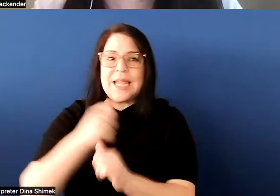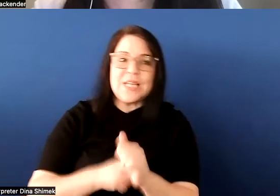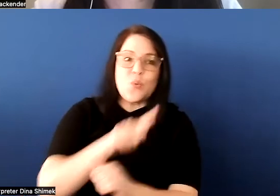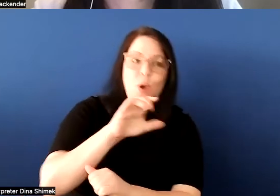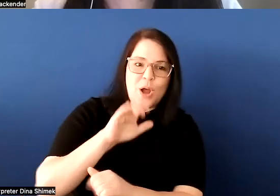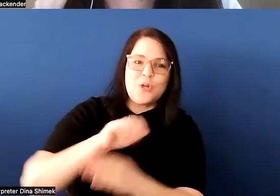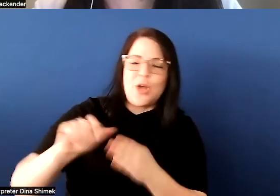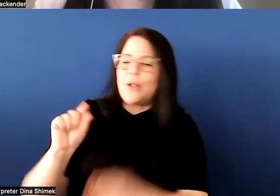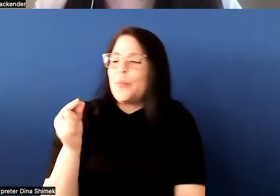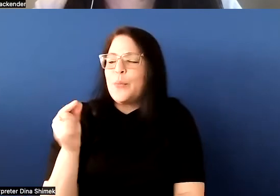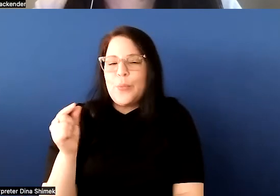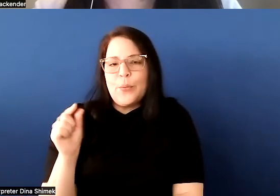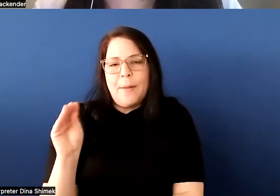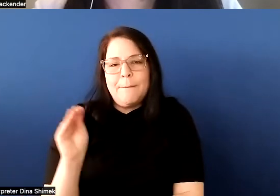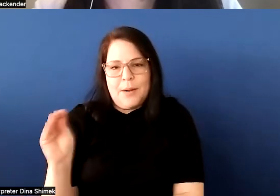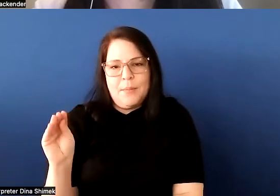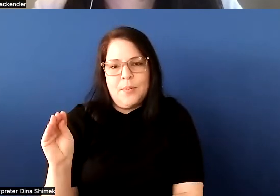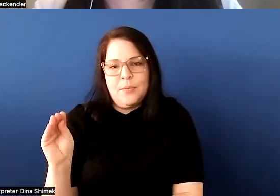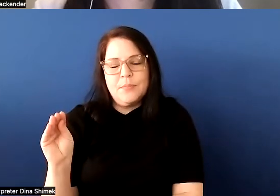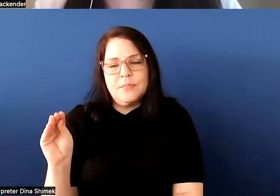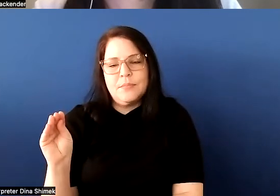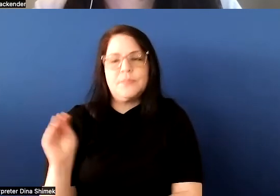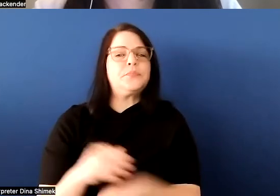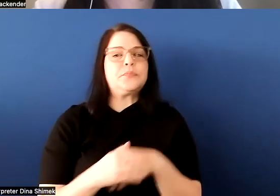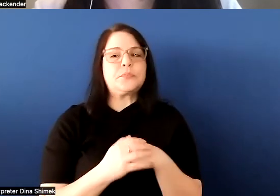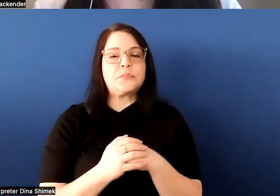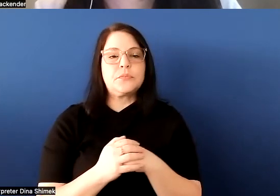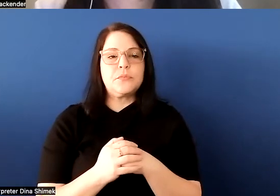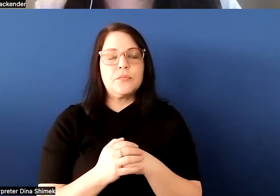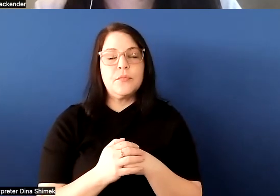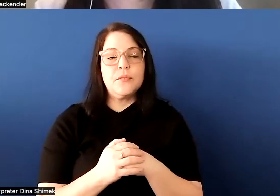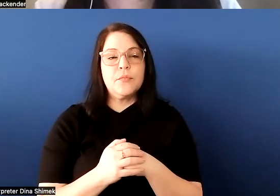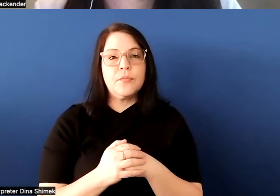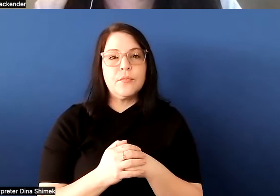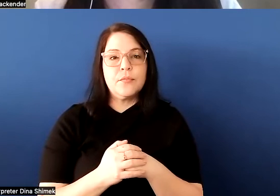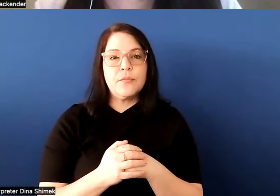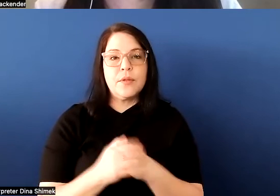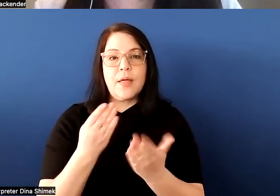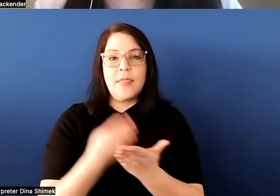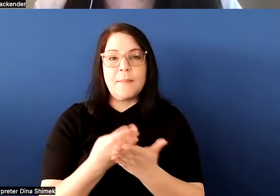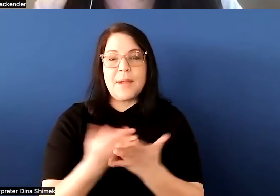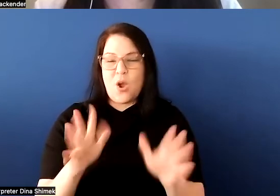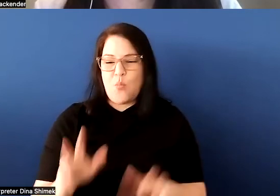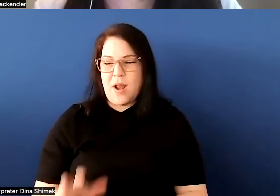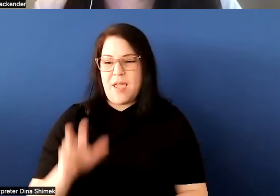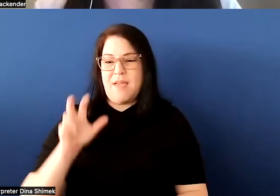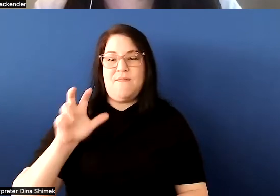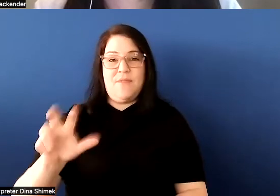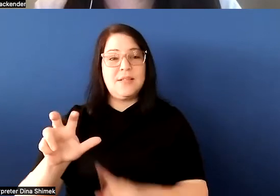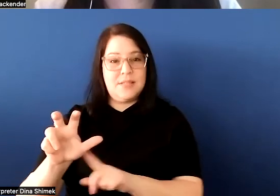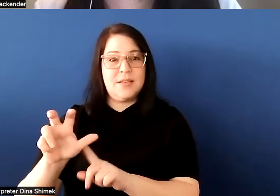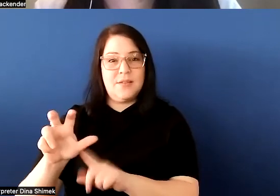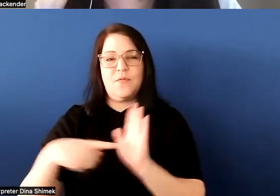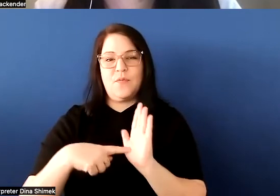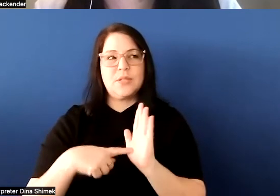very minimal fees tied to those. And then for money that's already invested in the account, so for